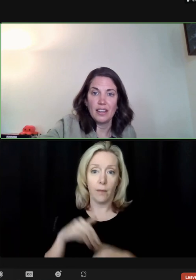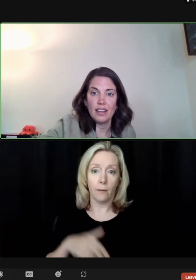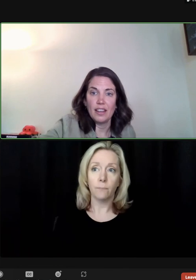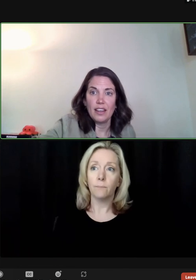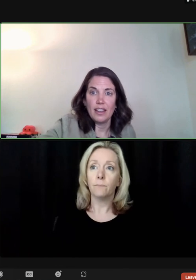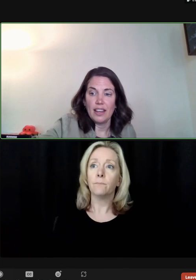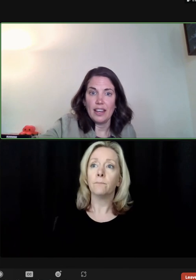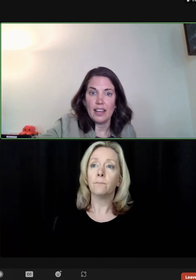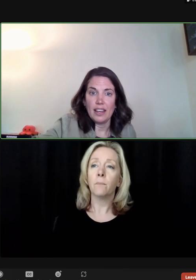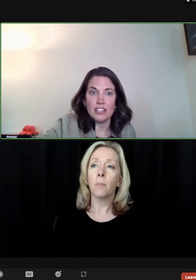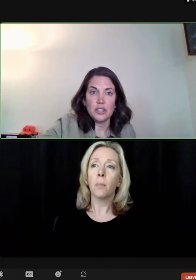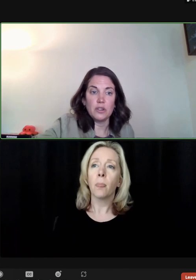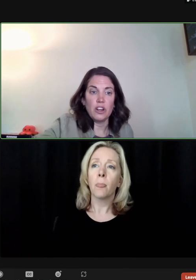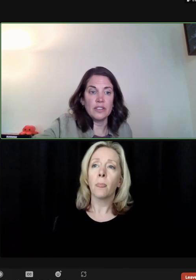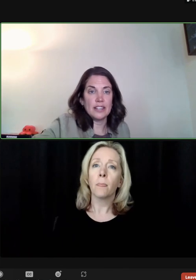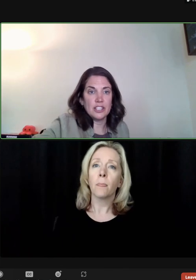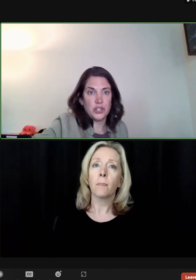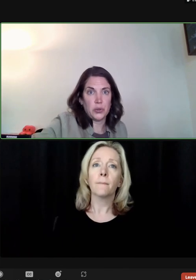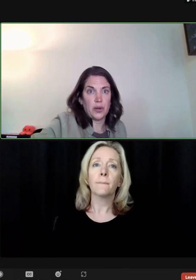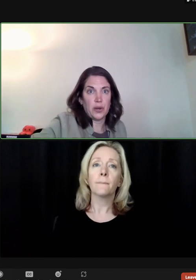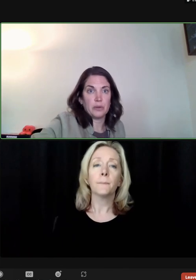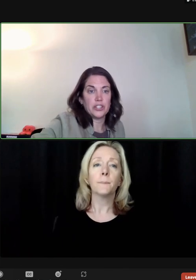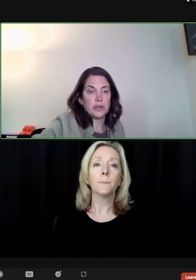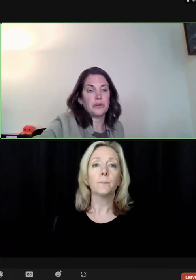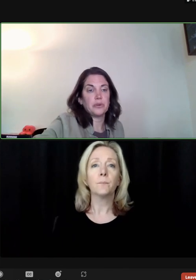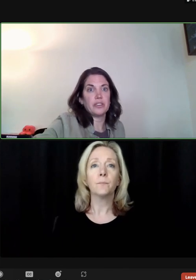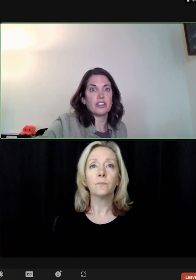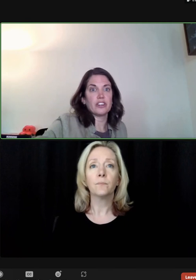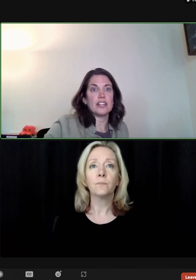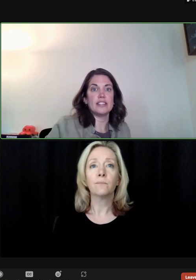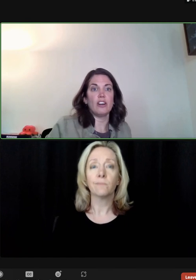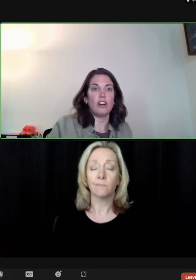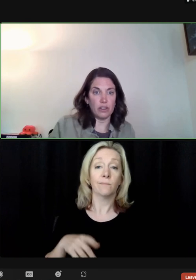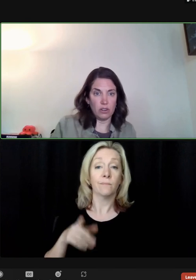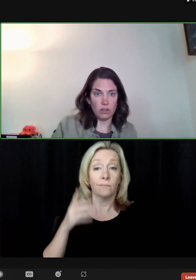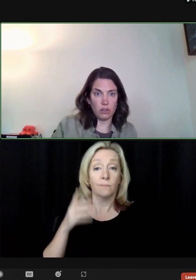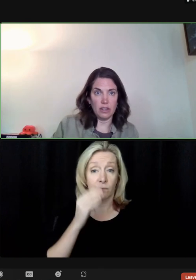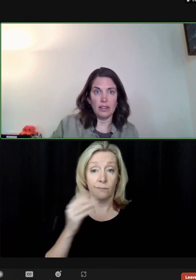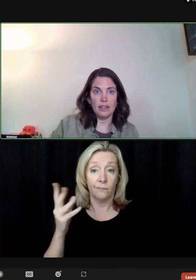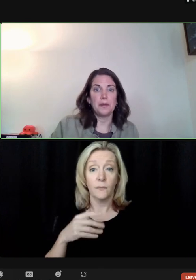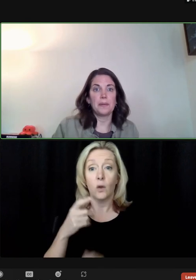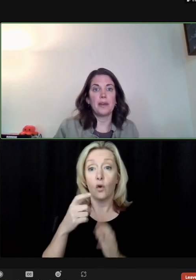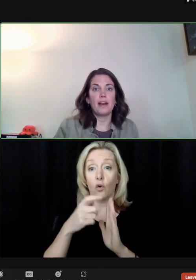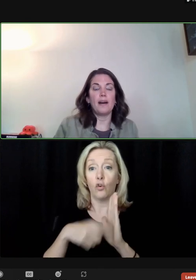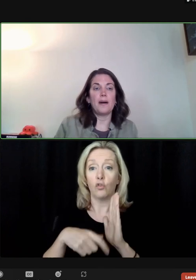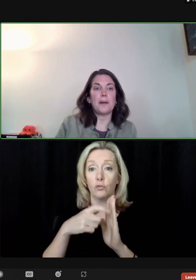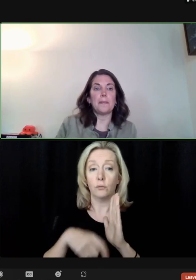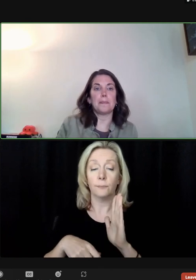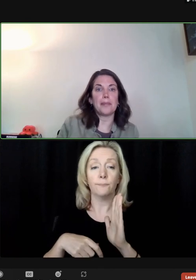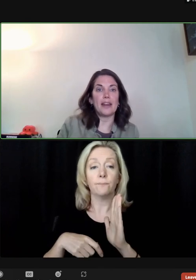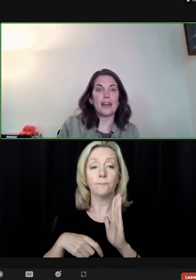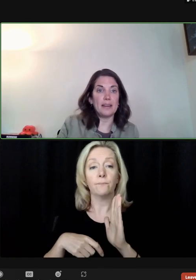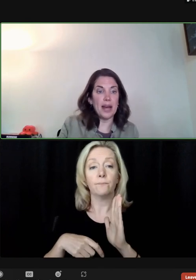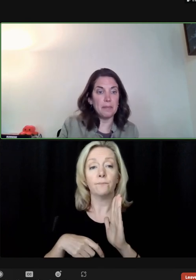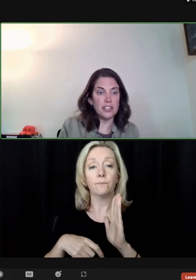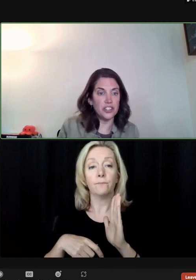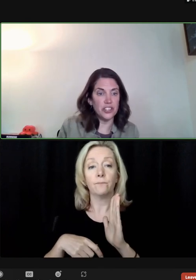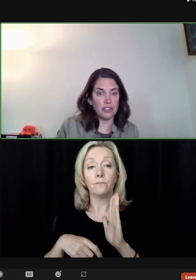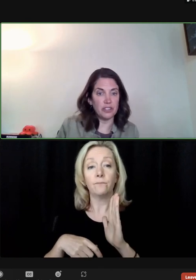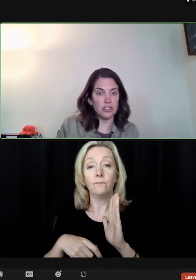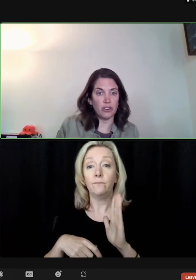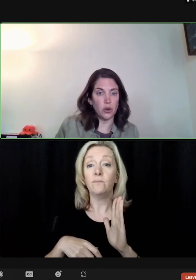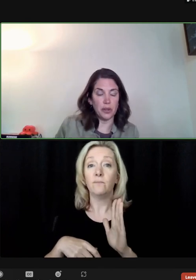Yeah. And so along these lines too, I will share with you that there is an article, and I